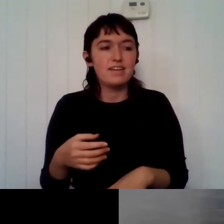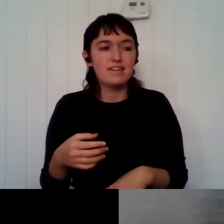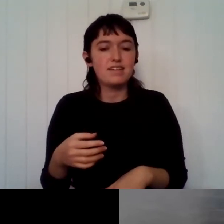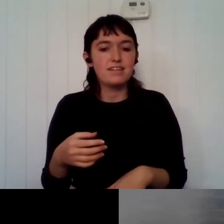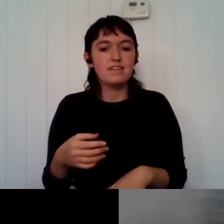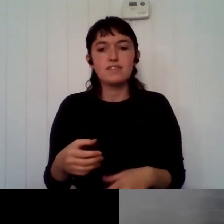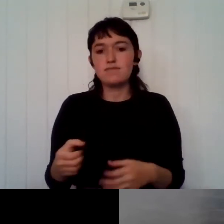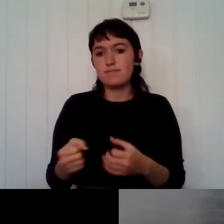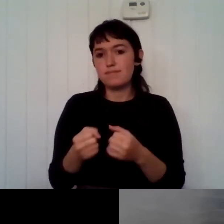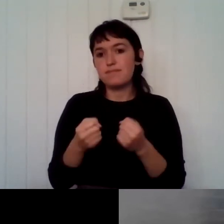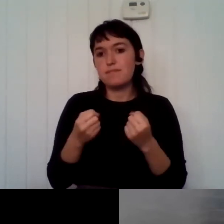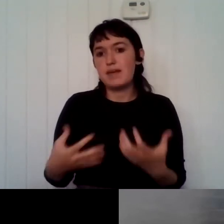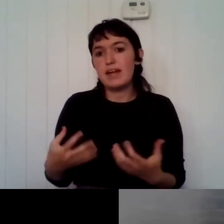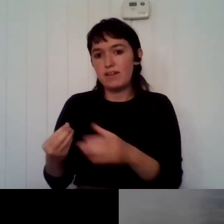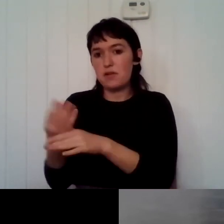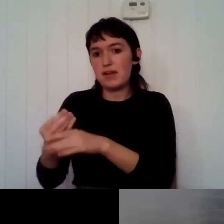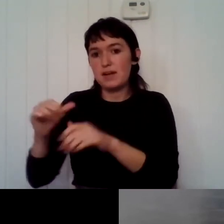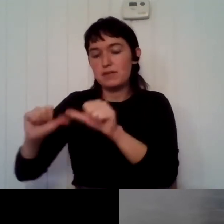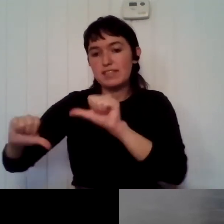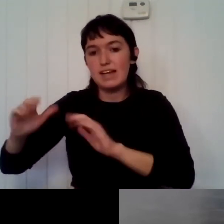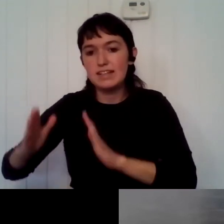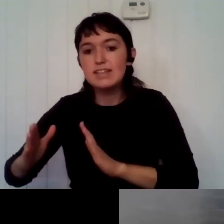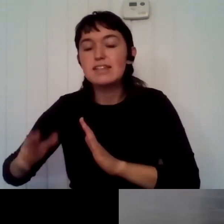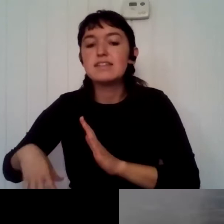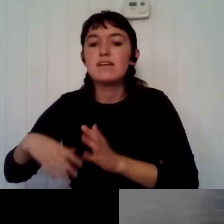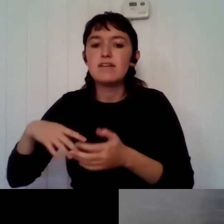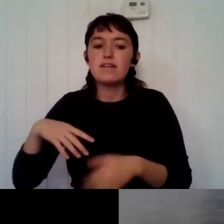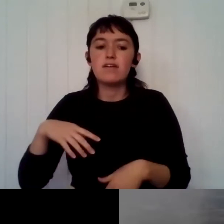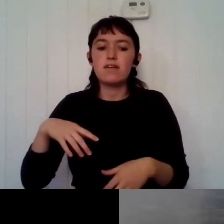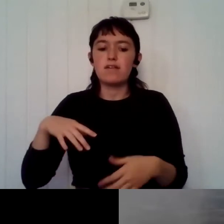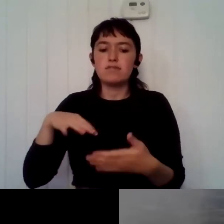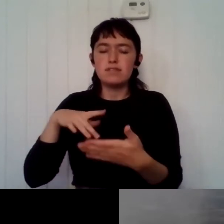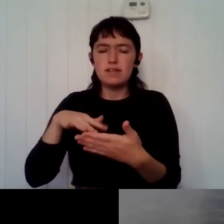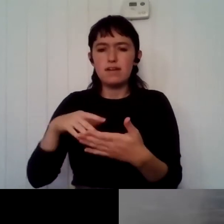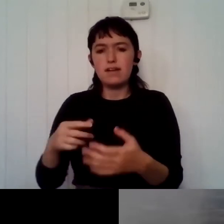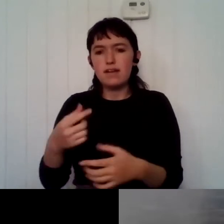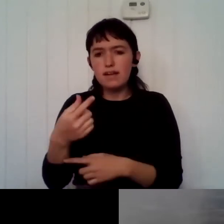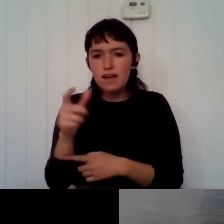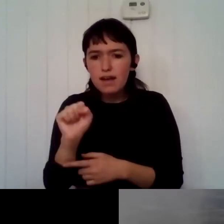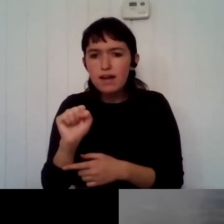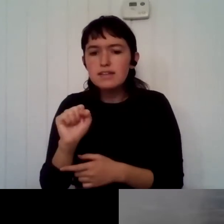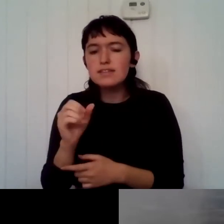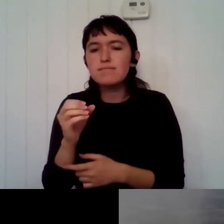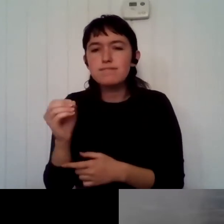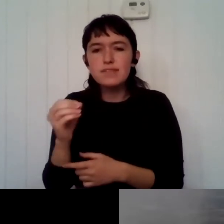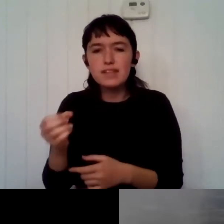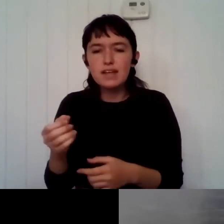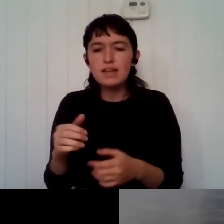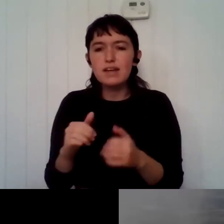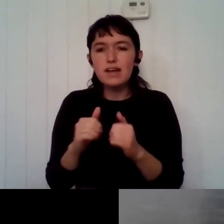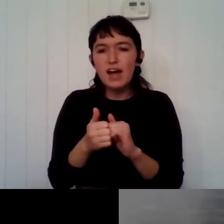volcanologists working on this, on how not only the gas, but also how viscous, how thick, how